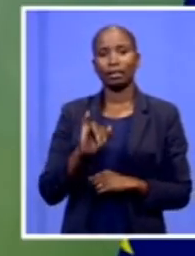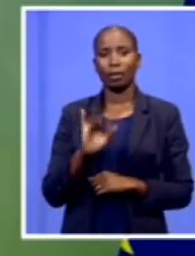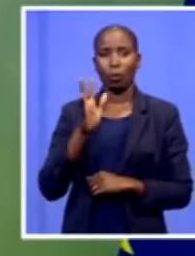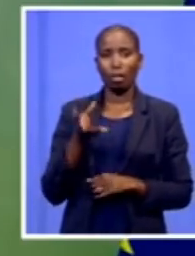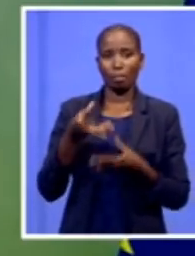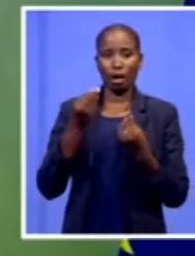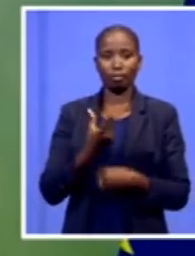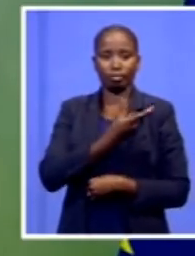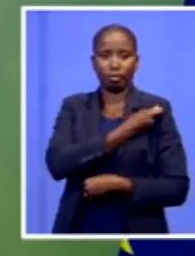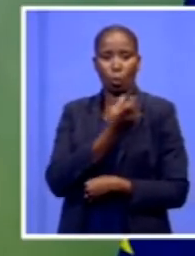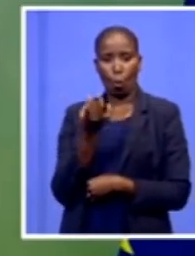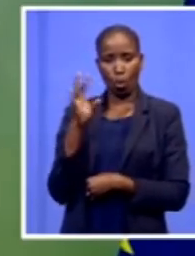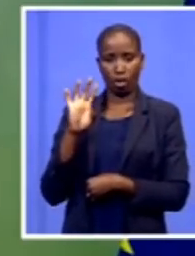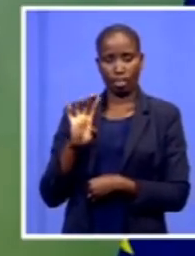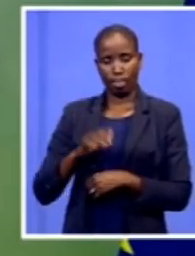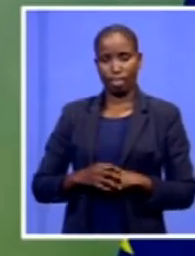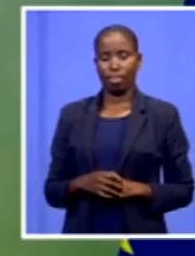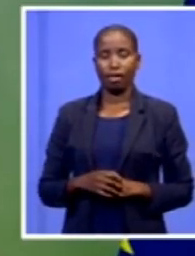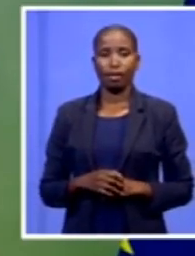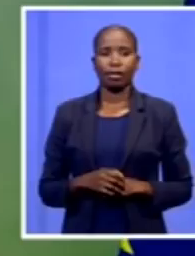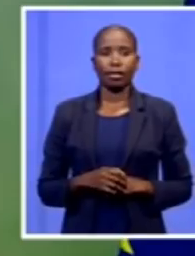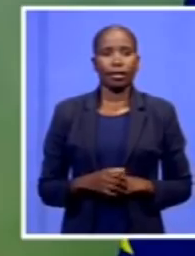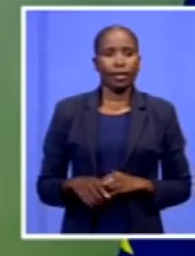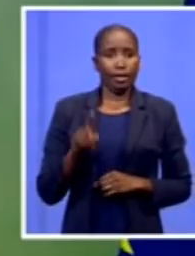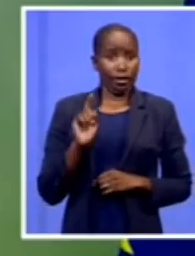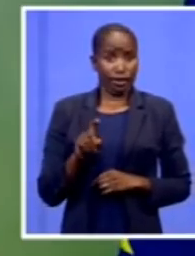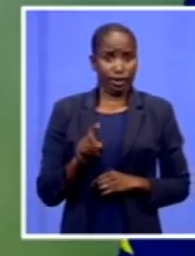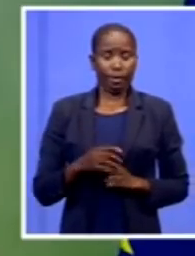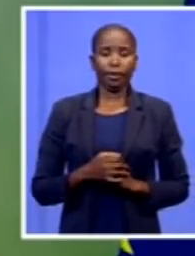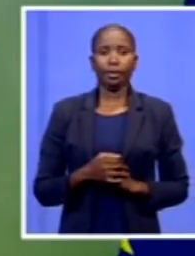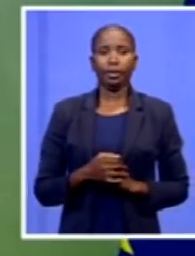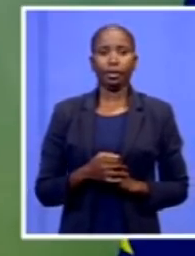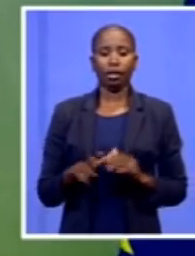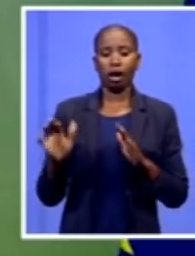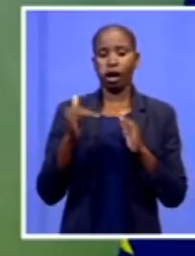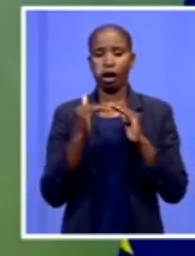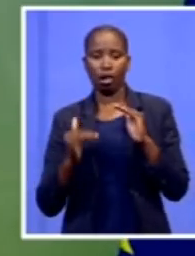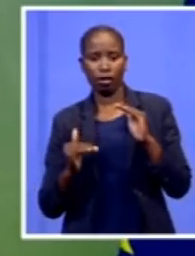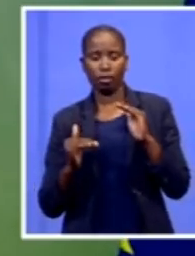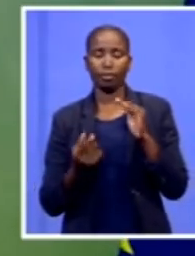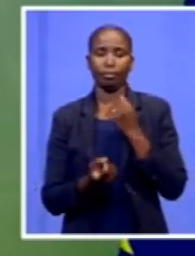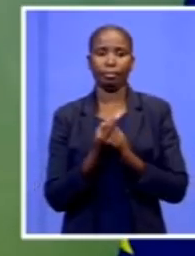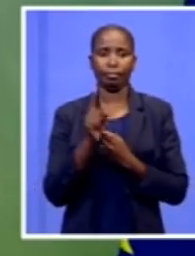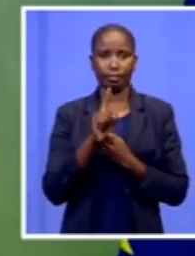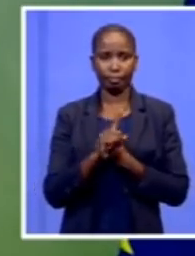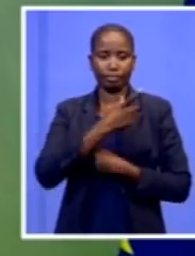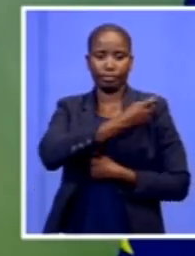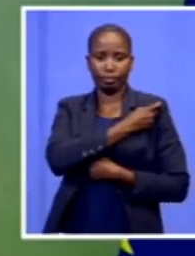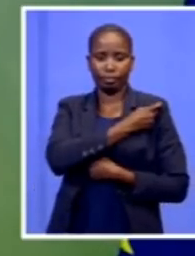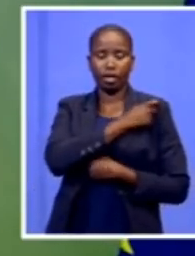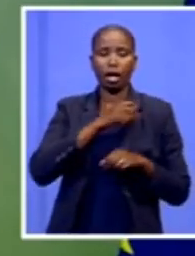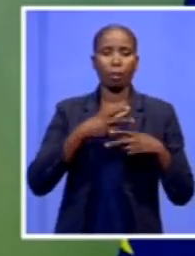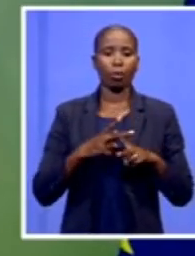Much of this inequity has been driven by the fact that globally vaccine production is concentrated in a few